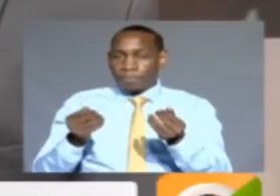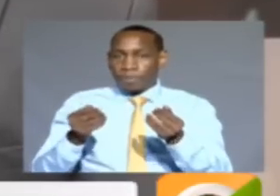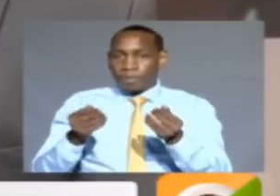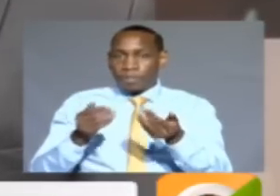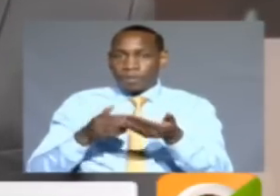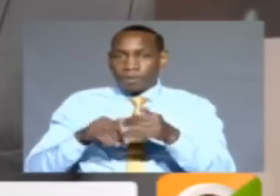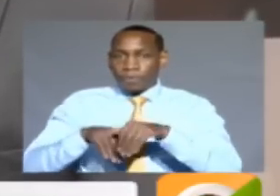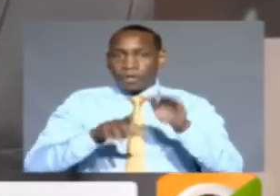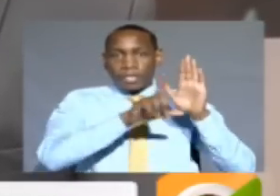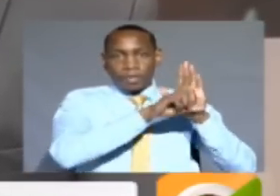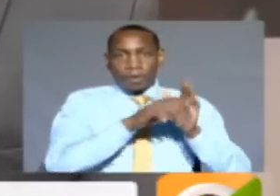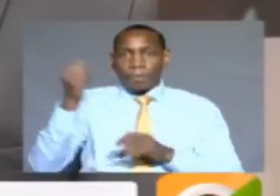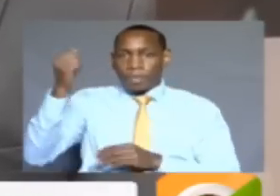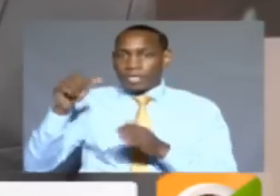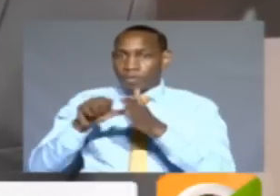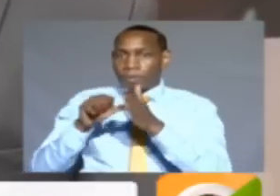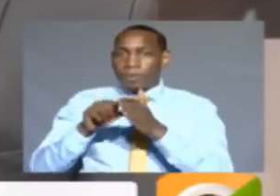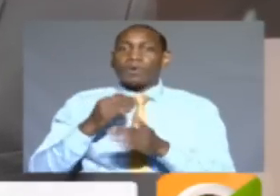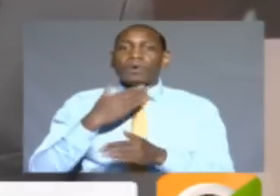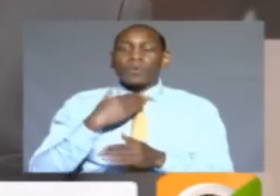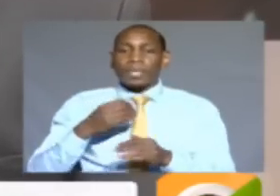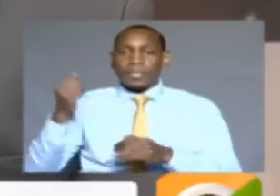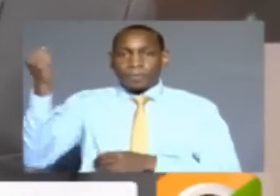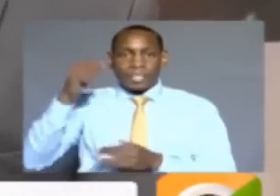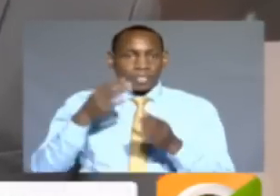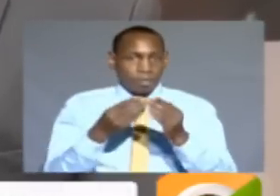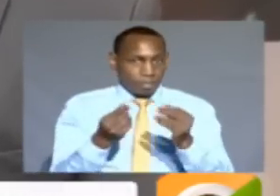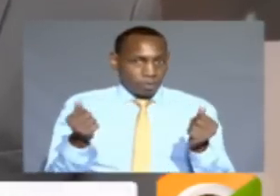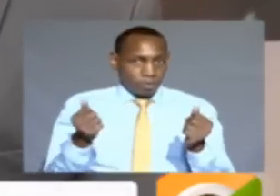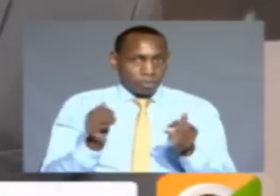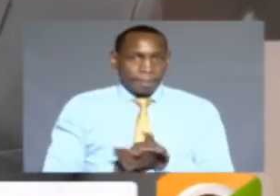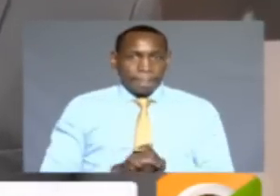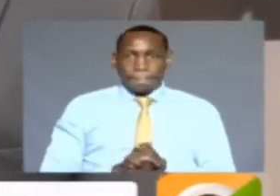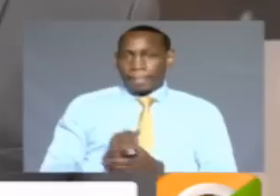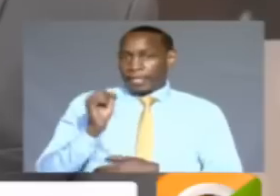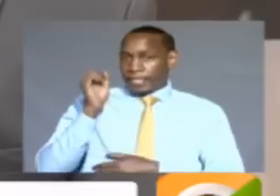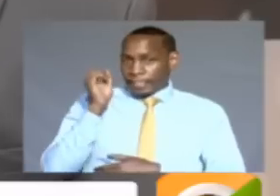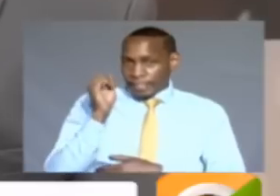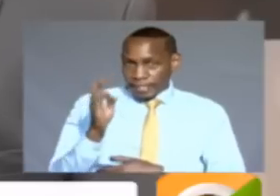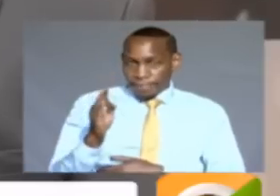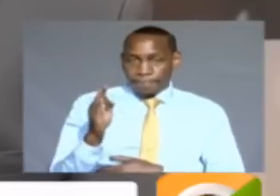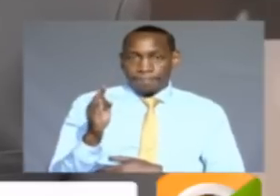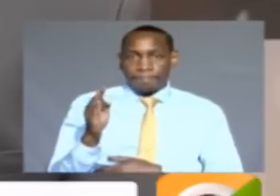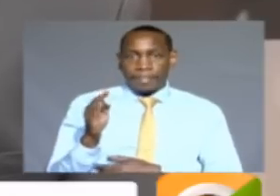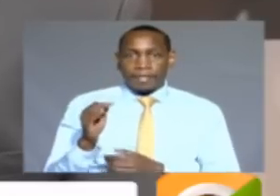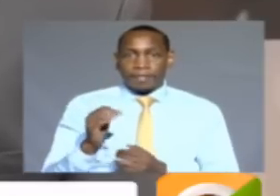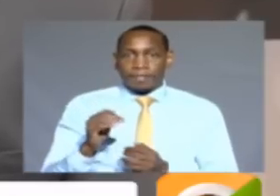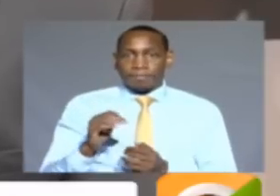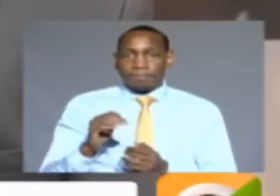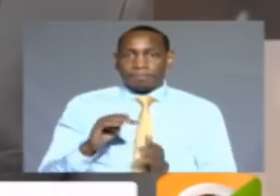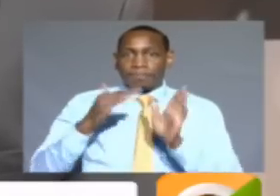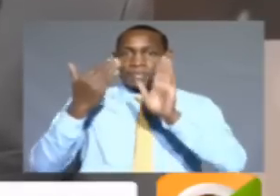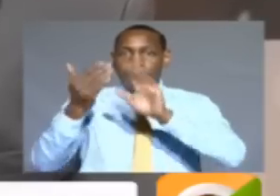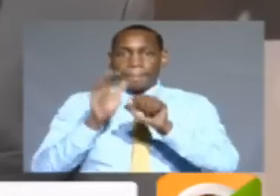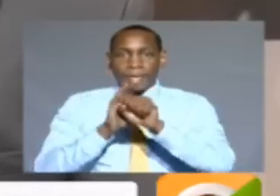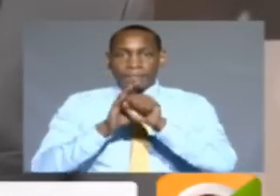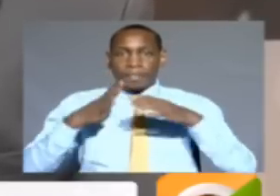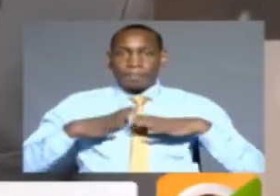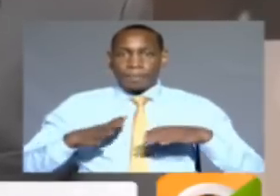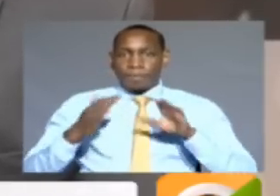It's a political problem looking for a political solution. And even if you were to take very many people to court, you will